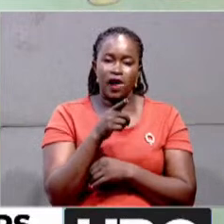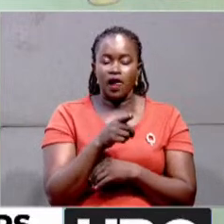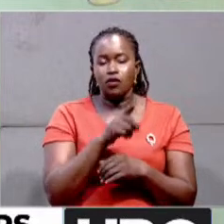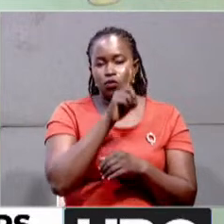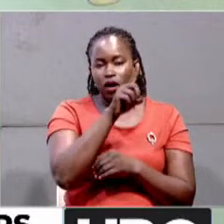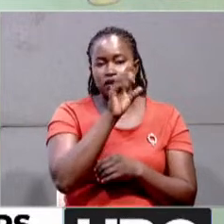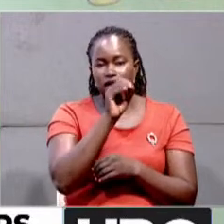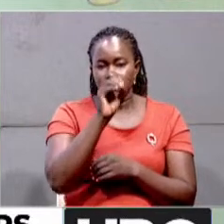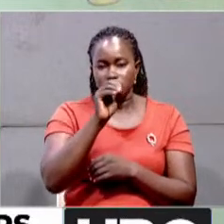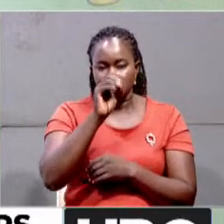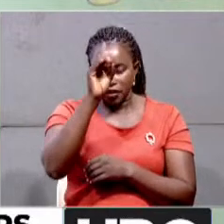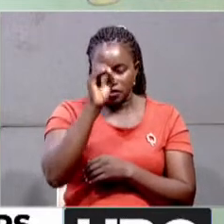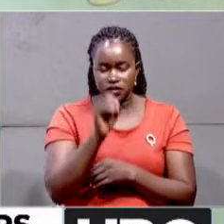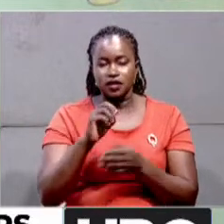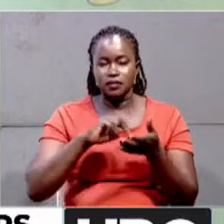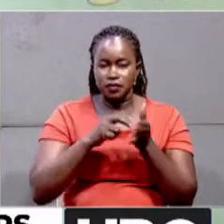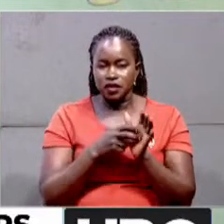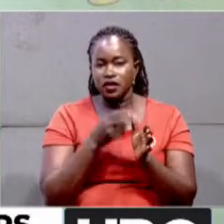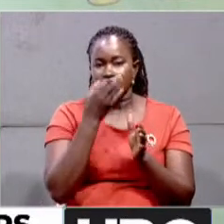100% will translate into